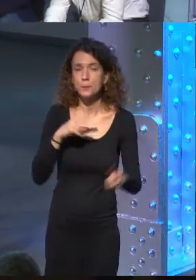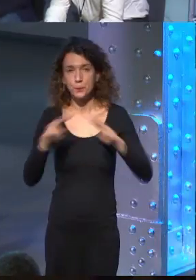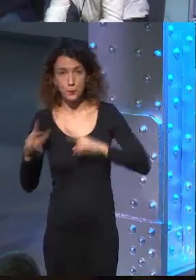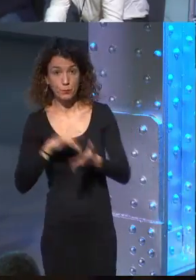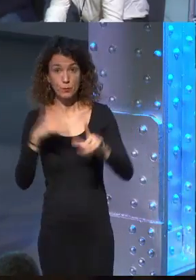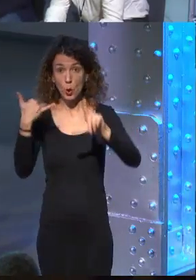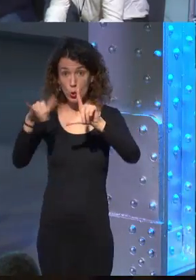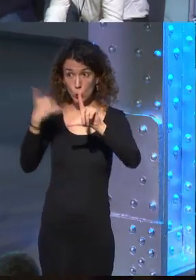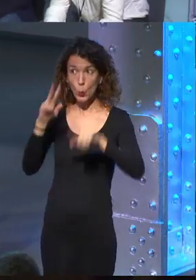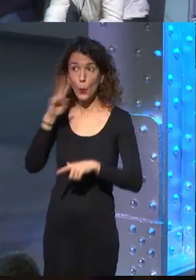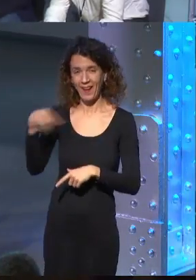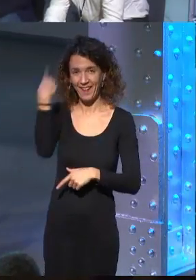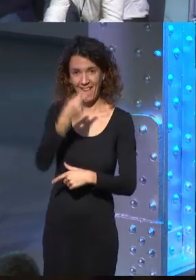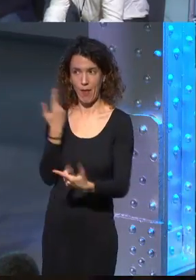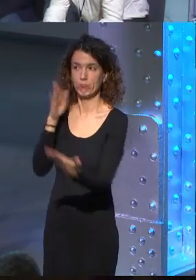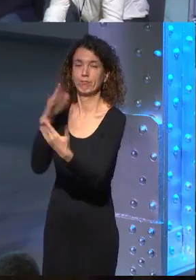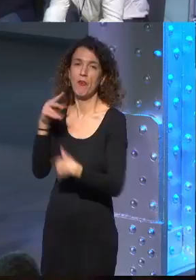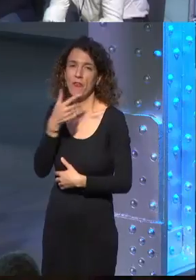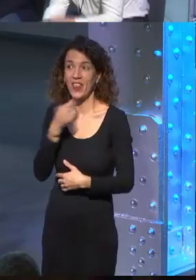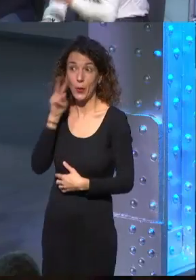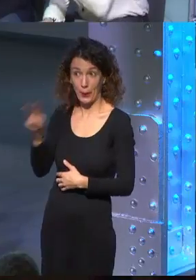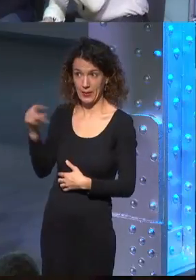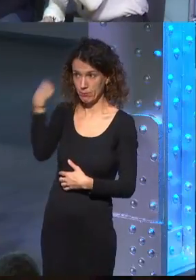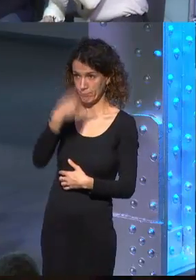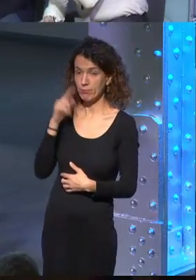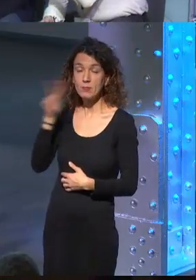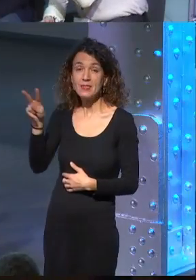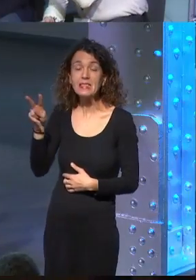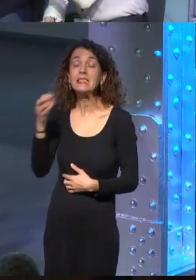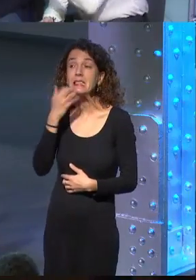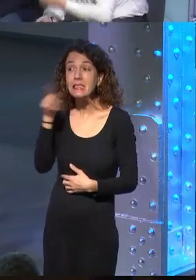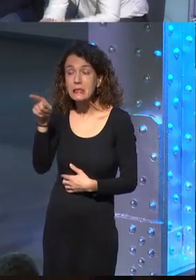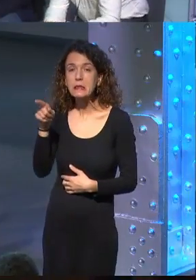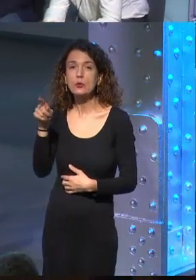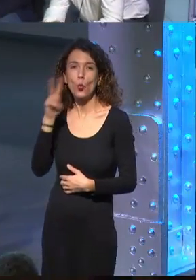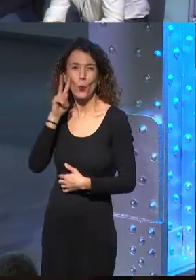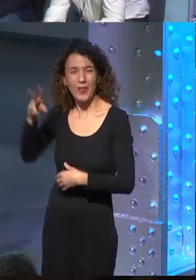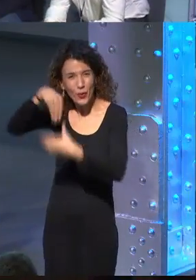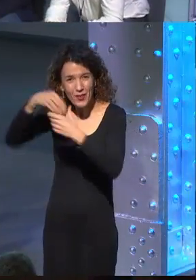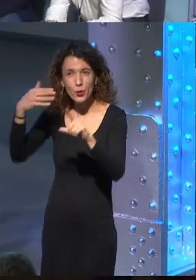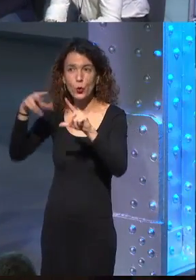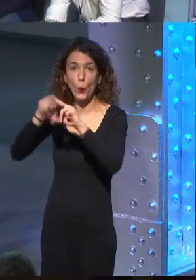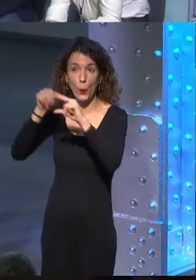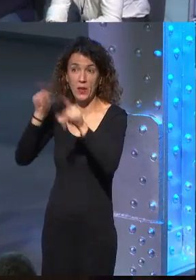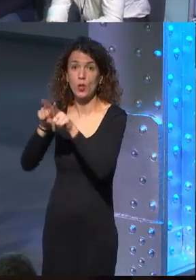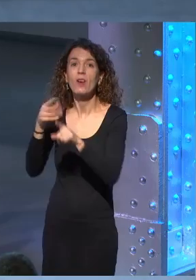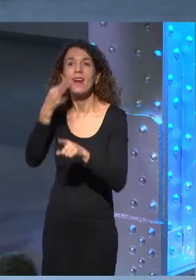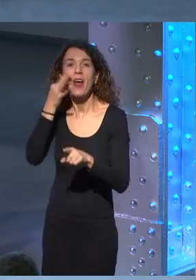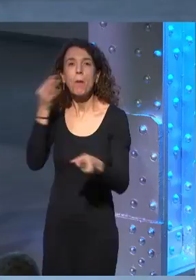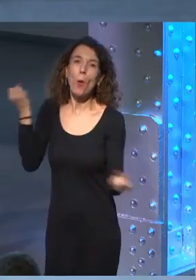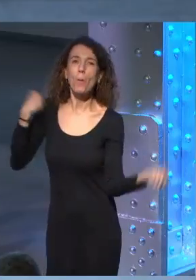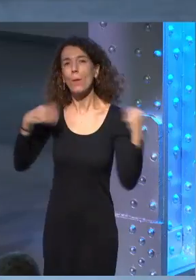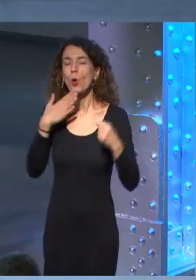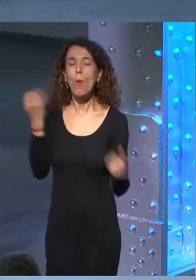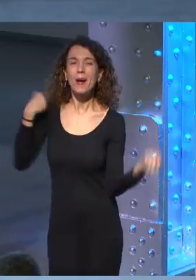know if you've gone through that situation. Well, for example, in YouTube, you see that person's face, and you know